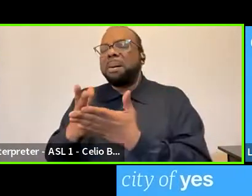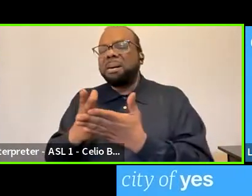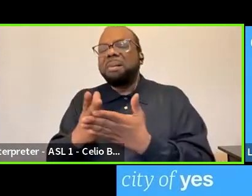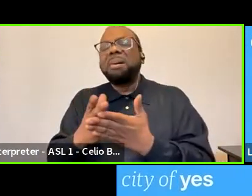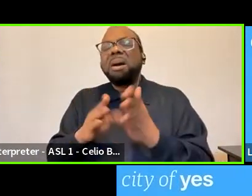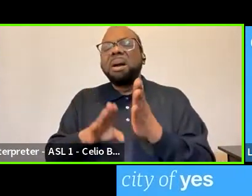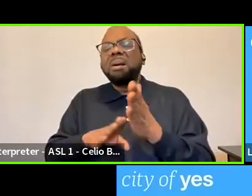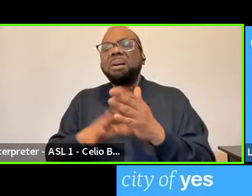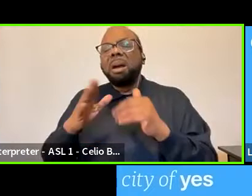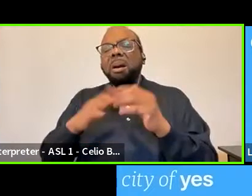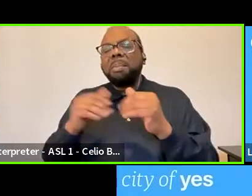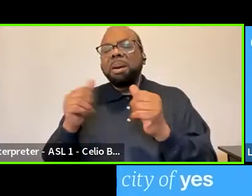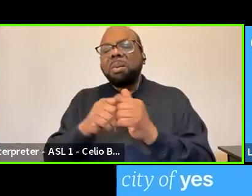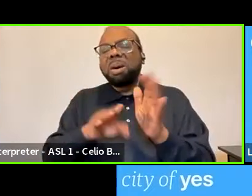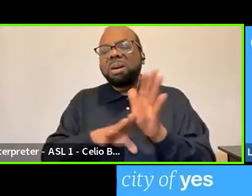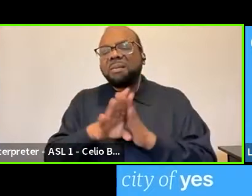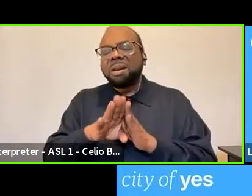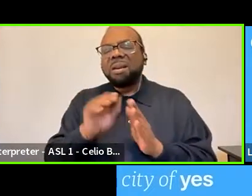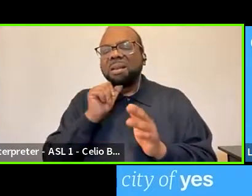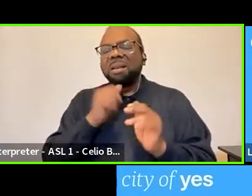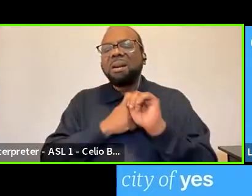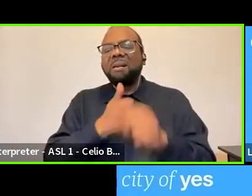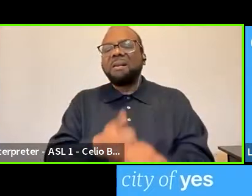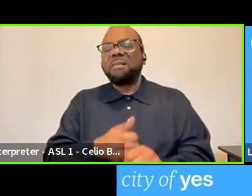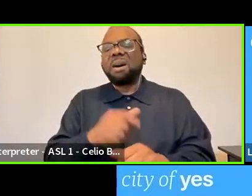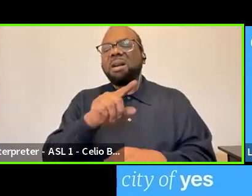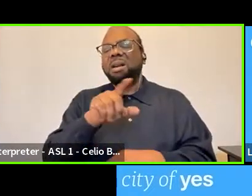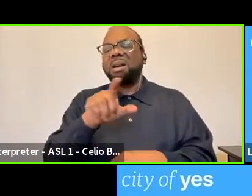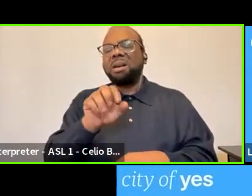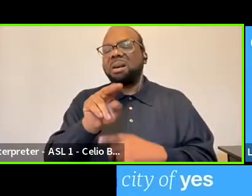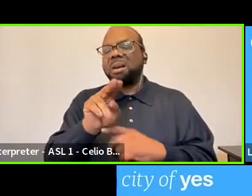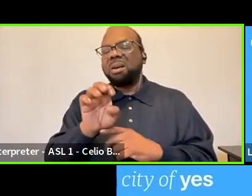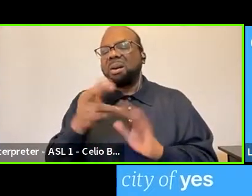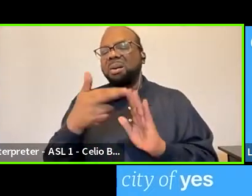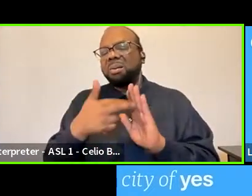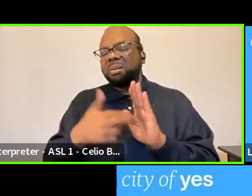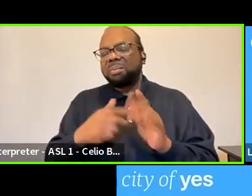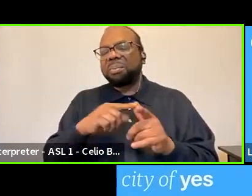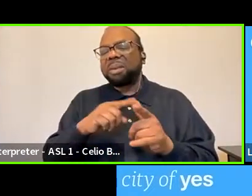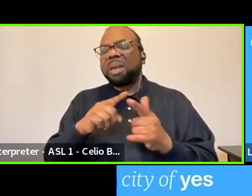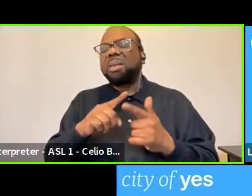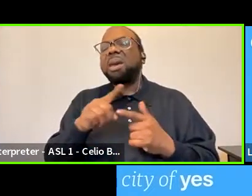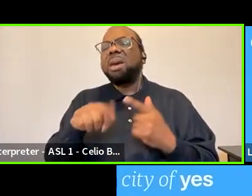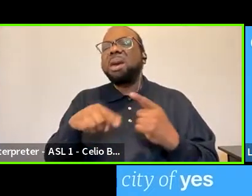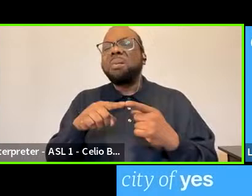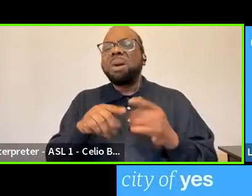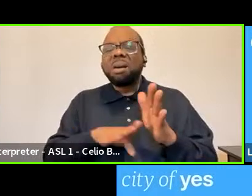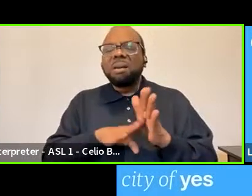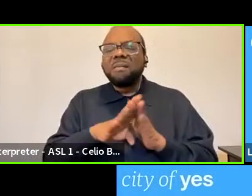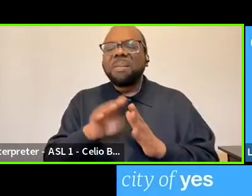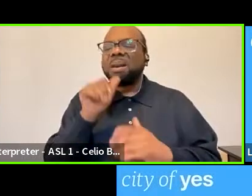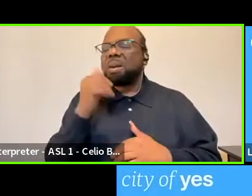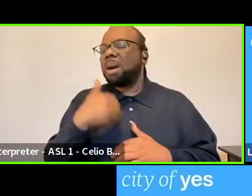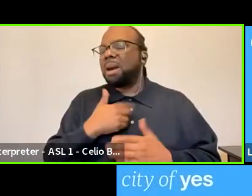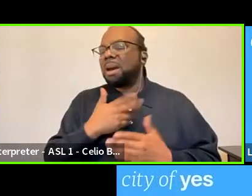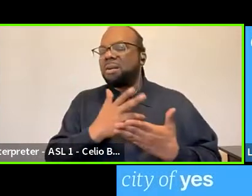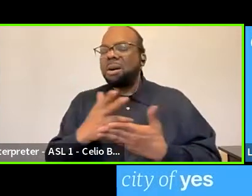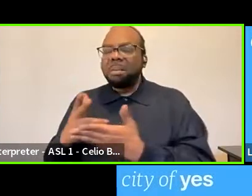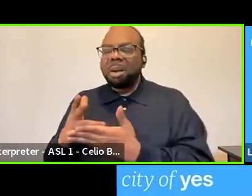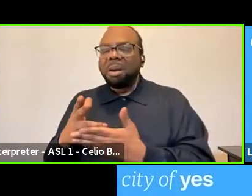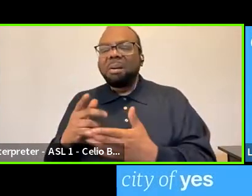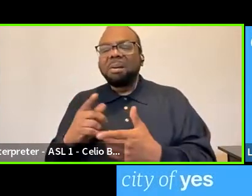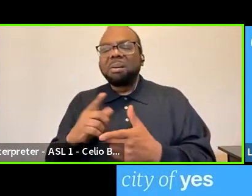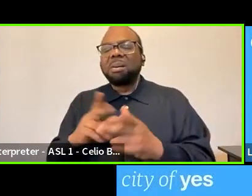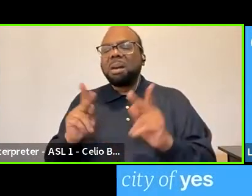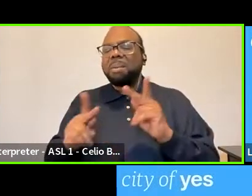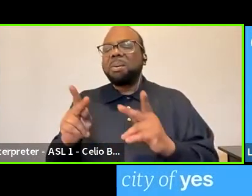inflexible zoning regulations. And again, we're recognizing that, uh, when, you know, developments are going up, they don't have parking, uh, the units tend to attract people who